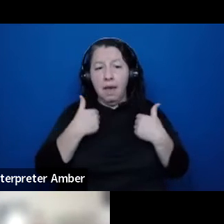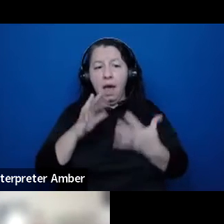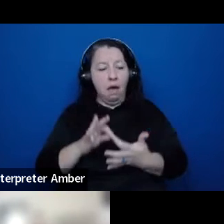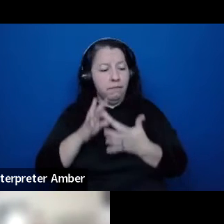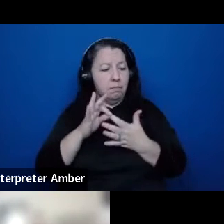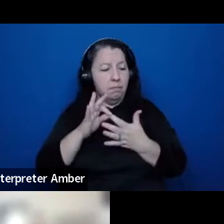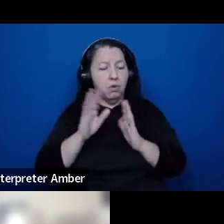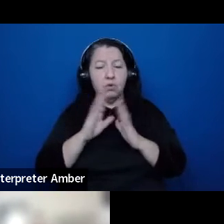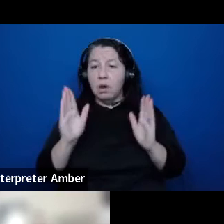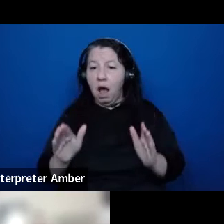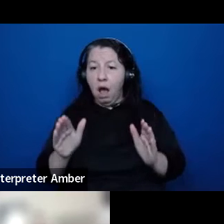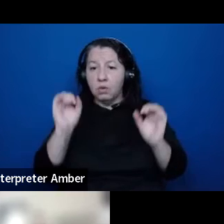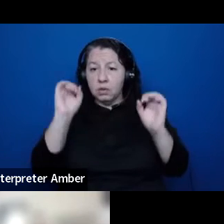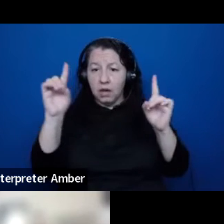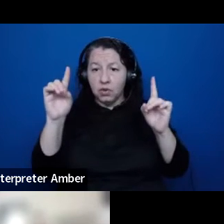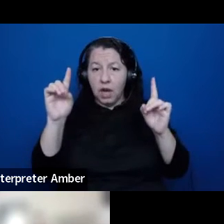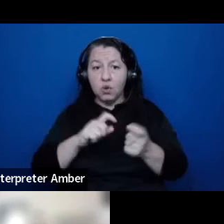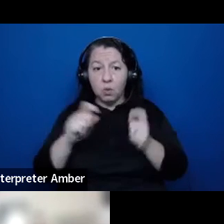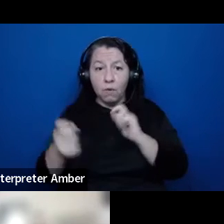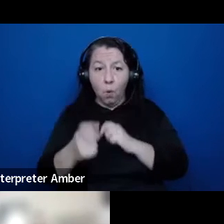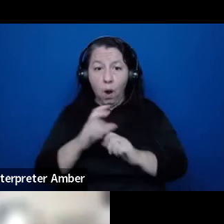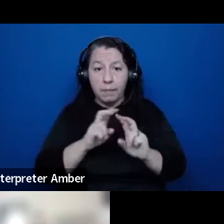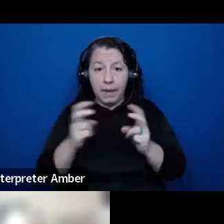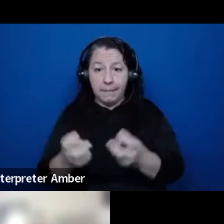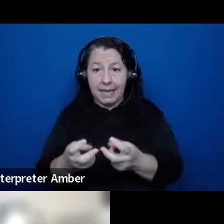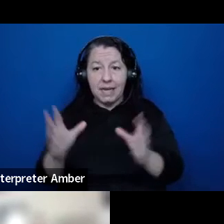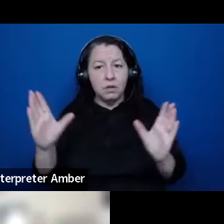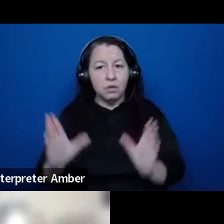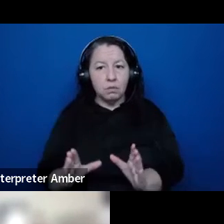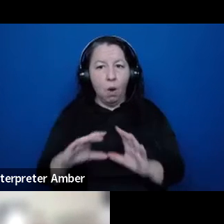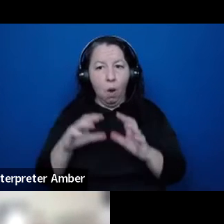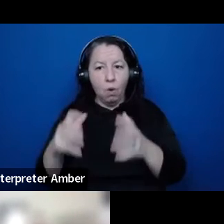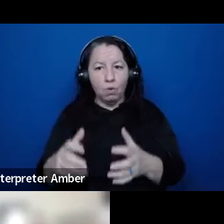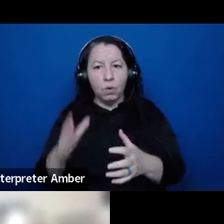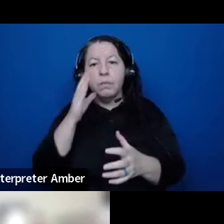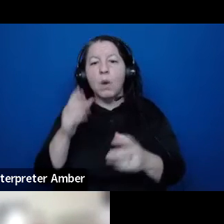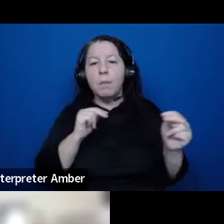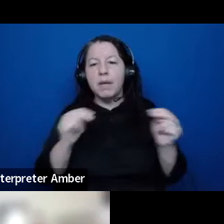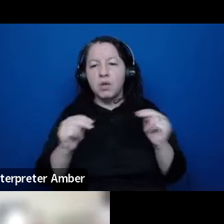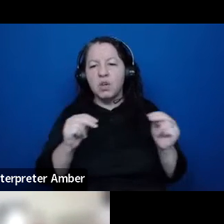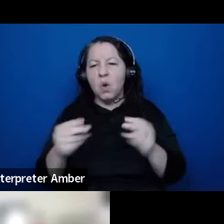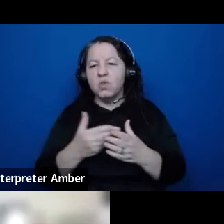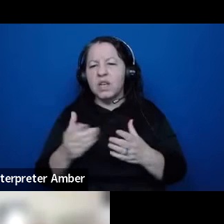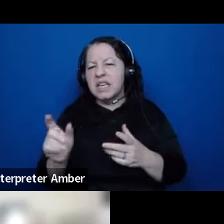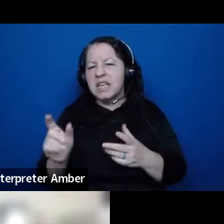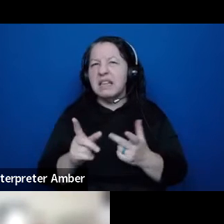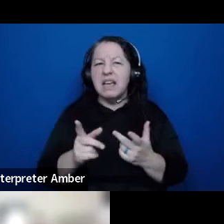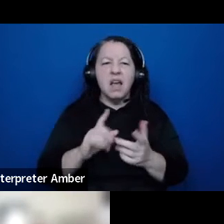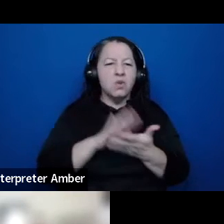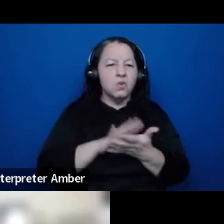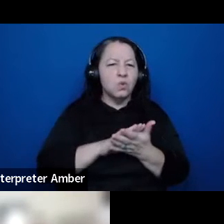House Education Reform Committee. It's a small group that's going to be negotiating things like the school choice